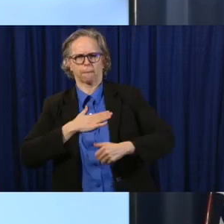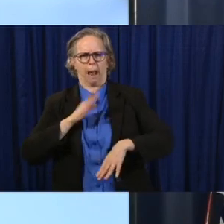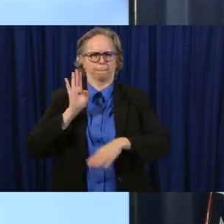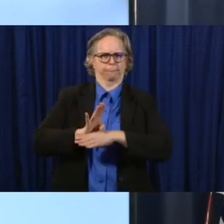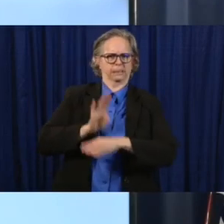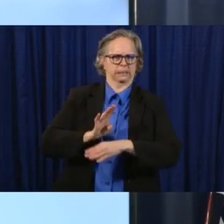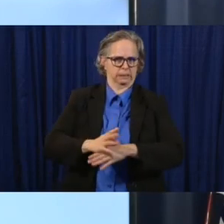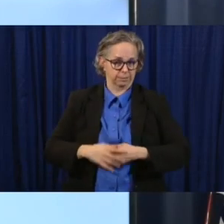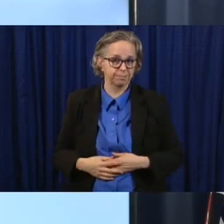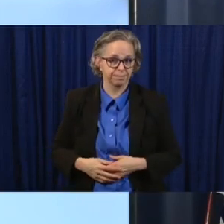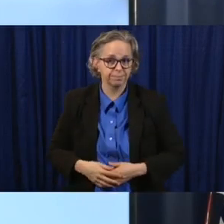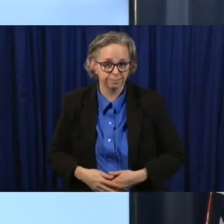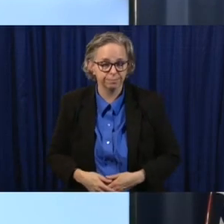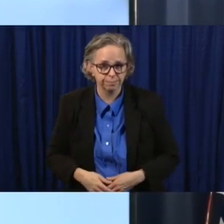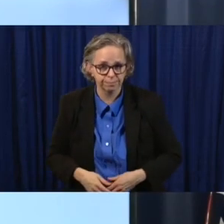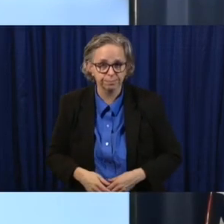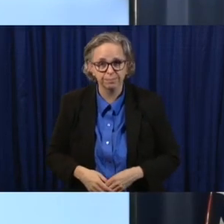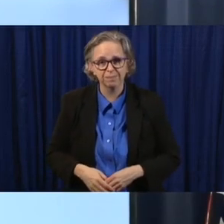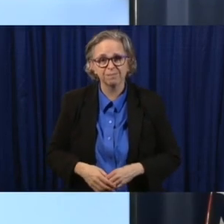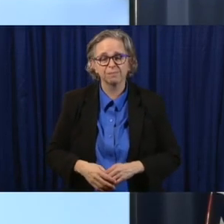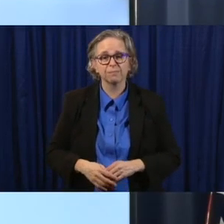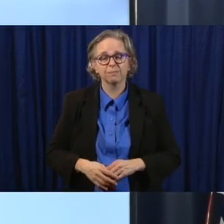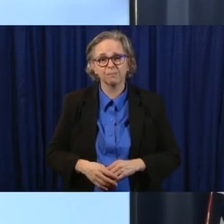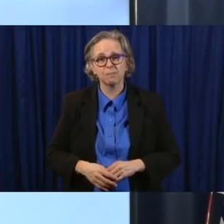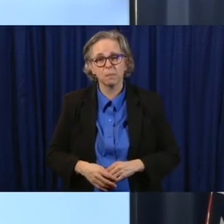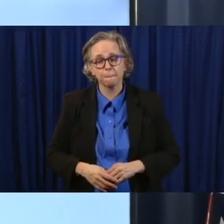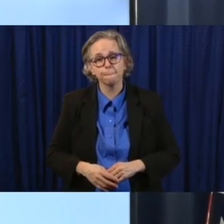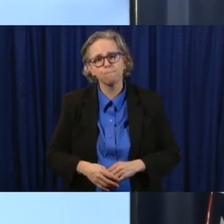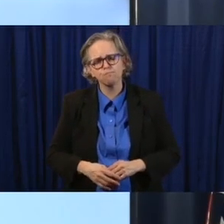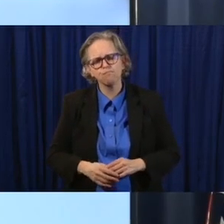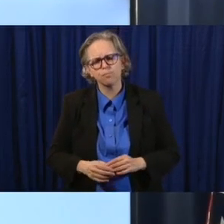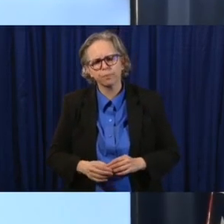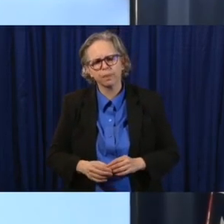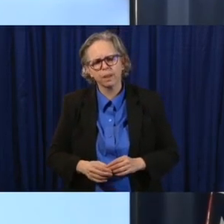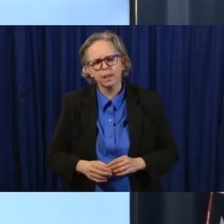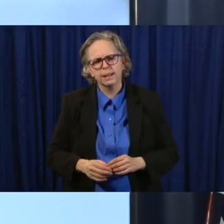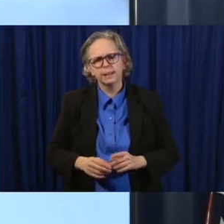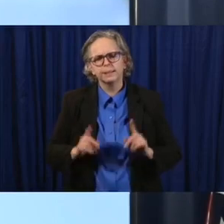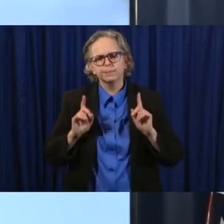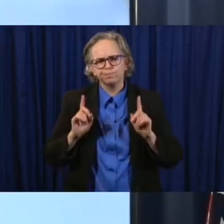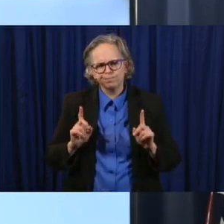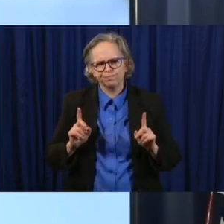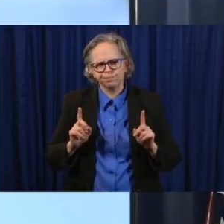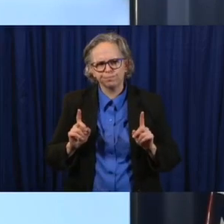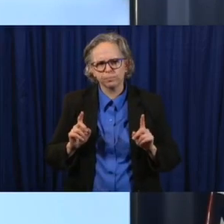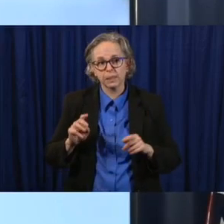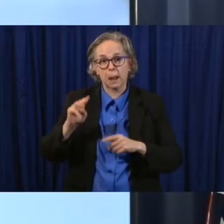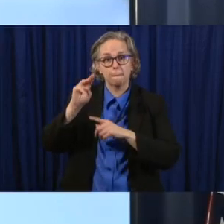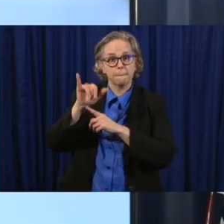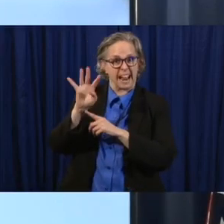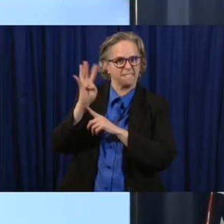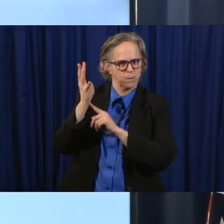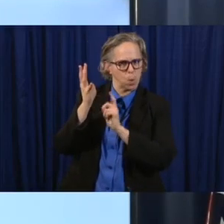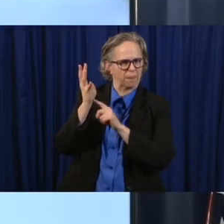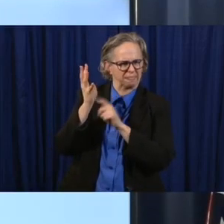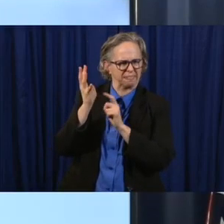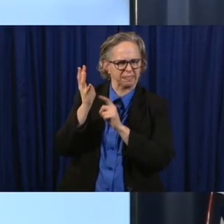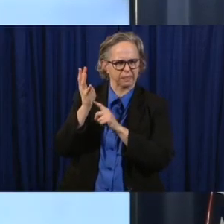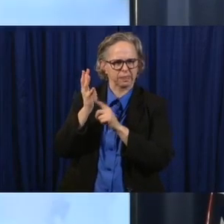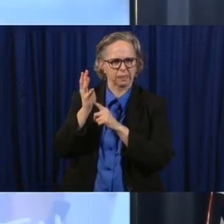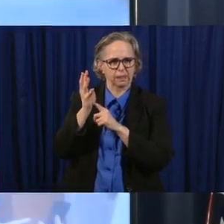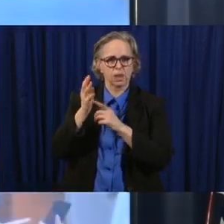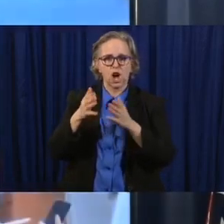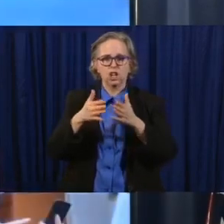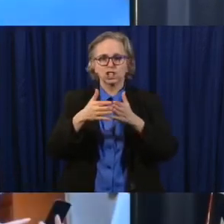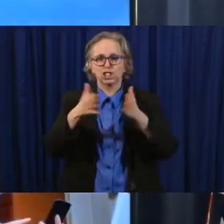Let me also say on May 4th, general office offices will